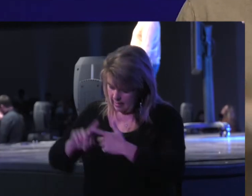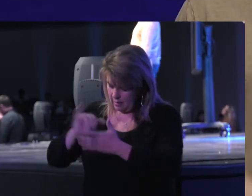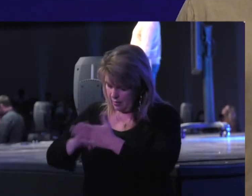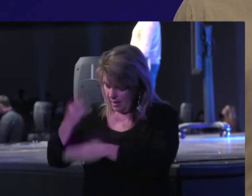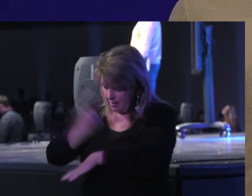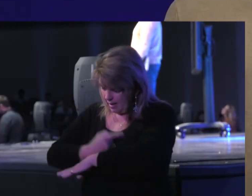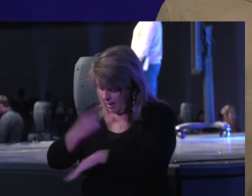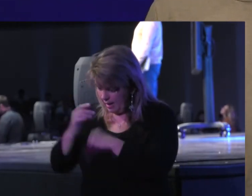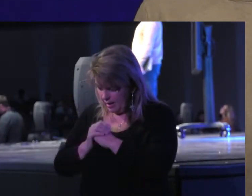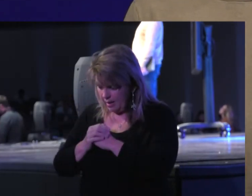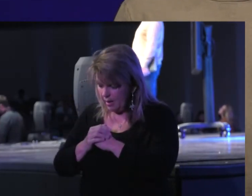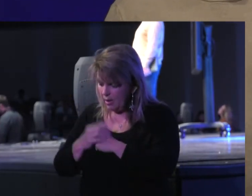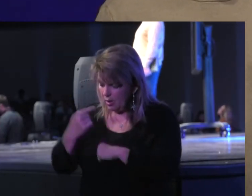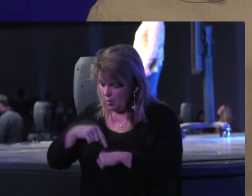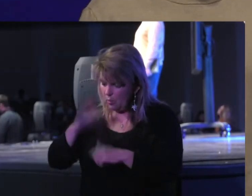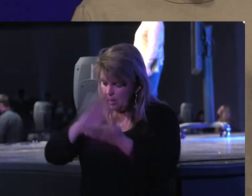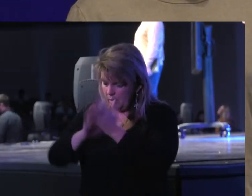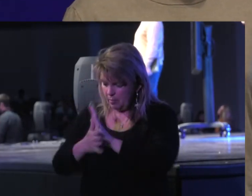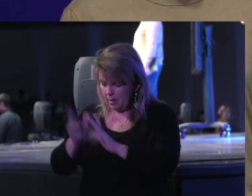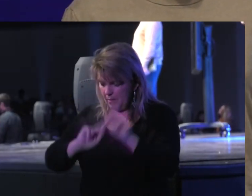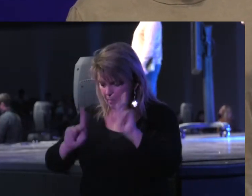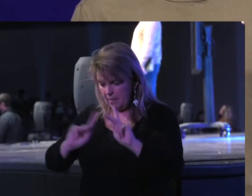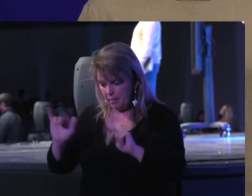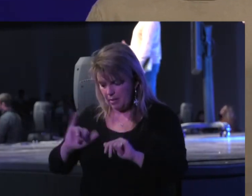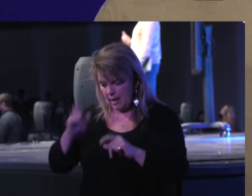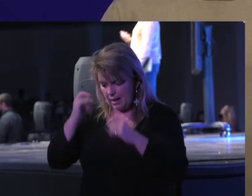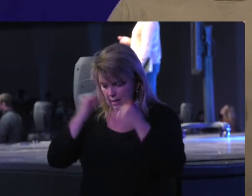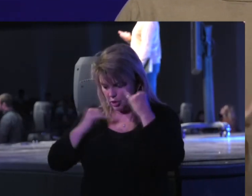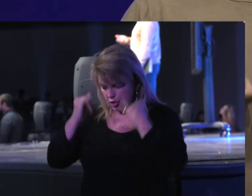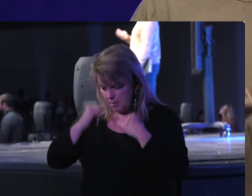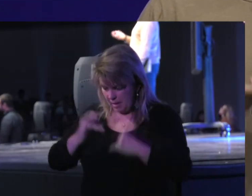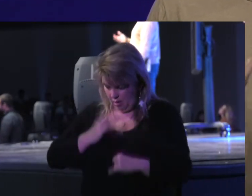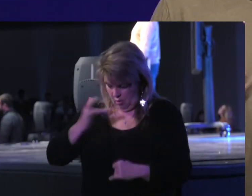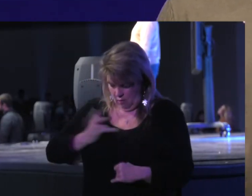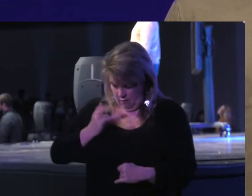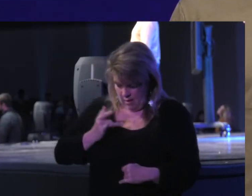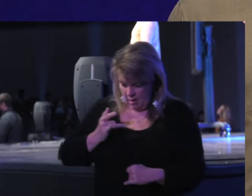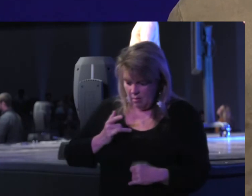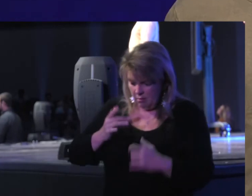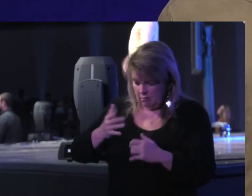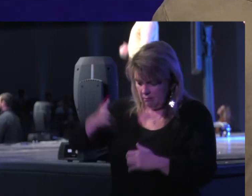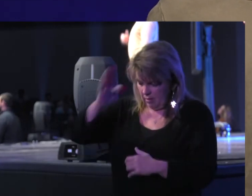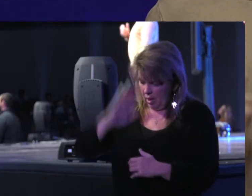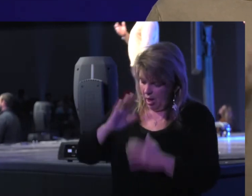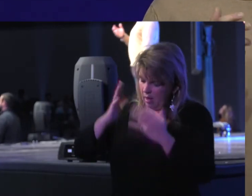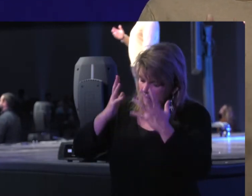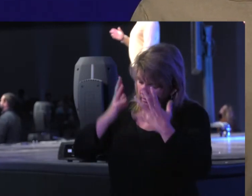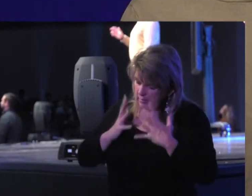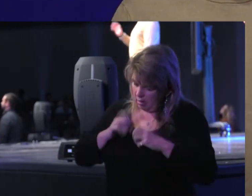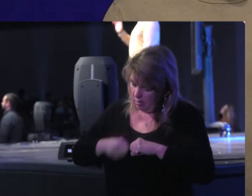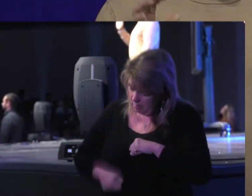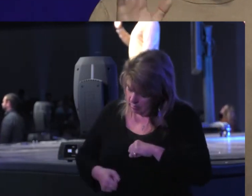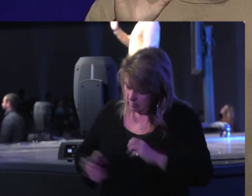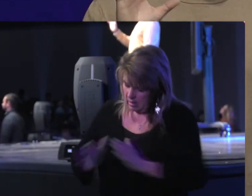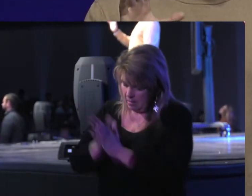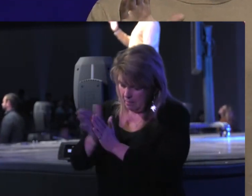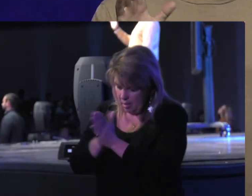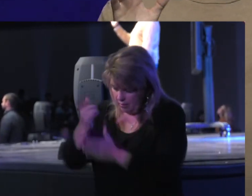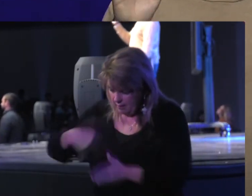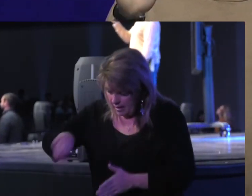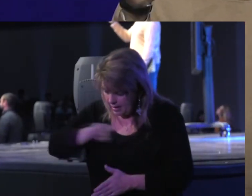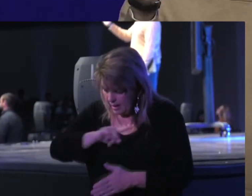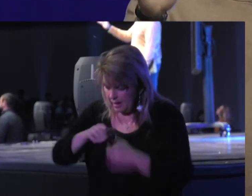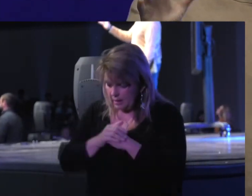day, may we be people like Jeremiah who feel godly sorrow to motivate us to